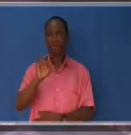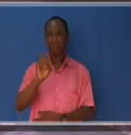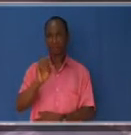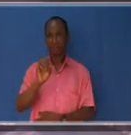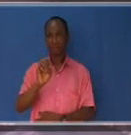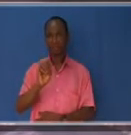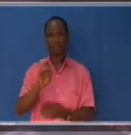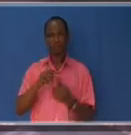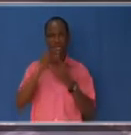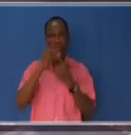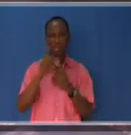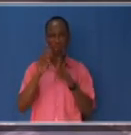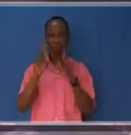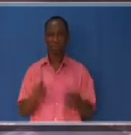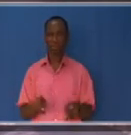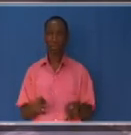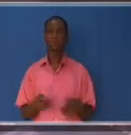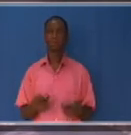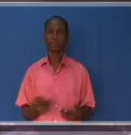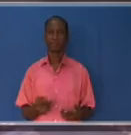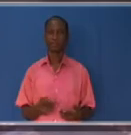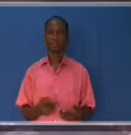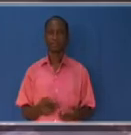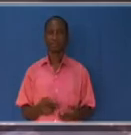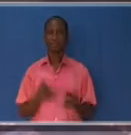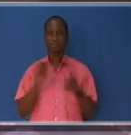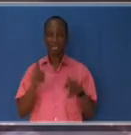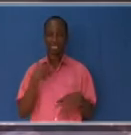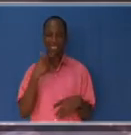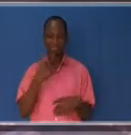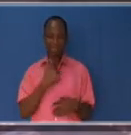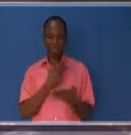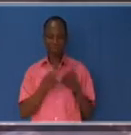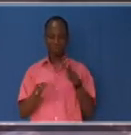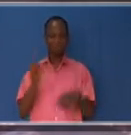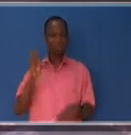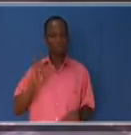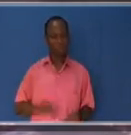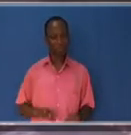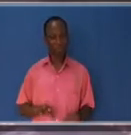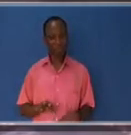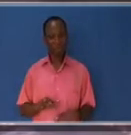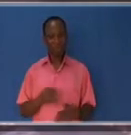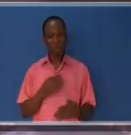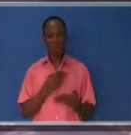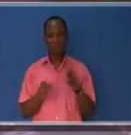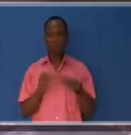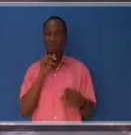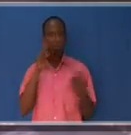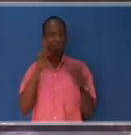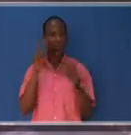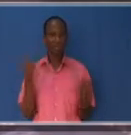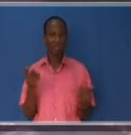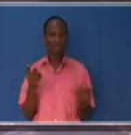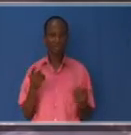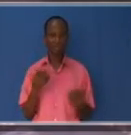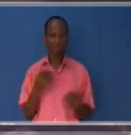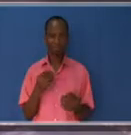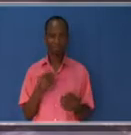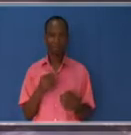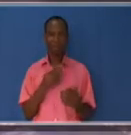to glorify Jesus. If you say the Holy Spirit is your prophet, does your prophet glorify